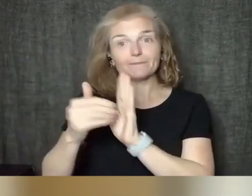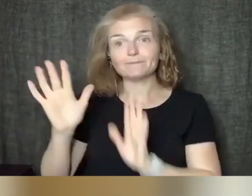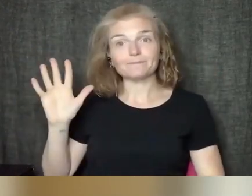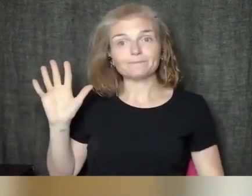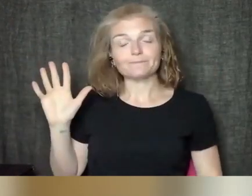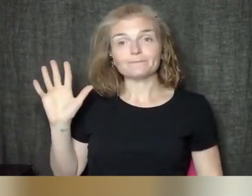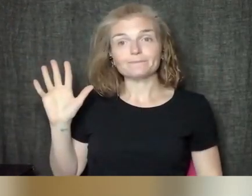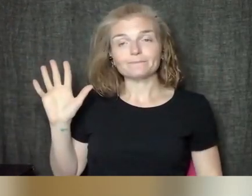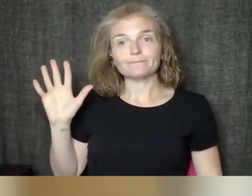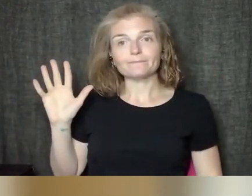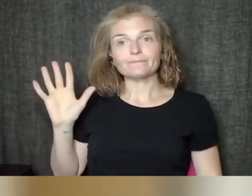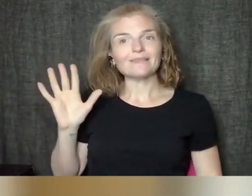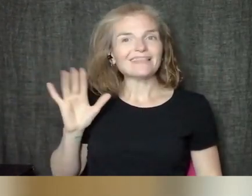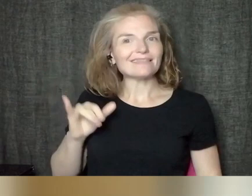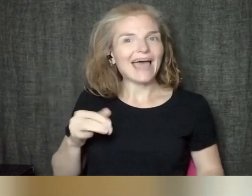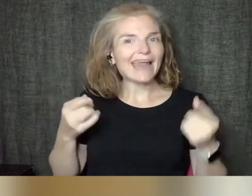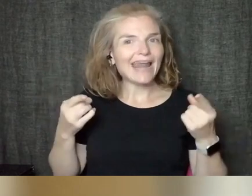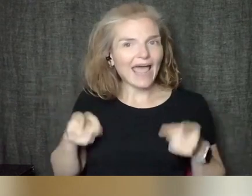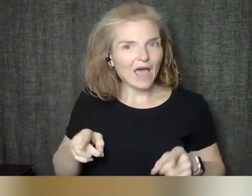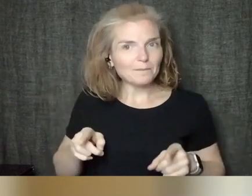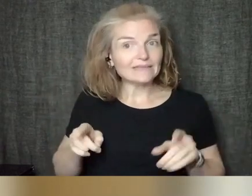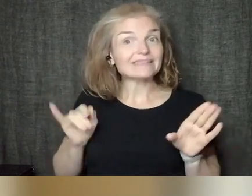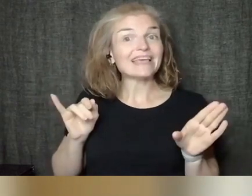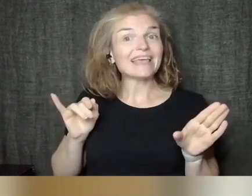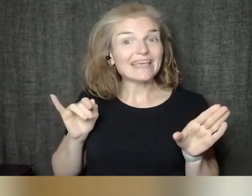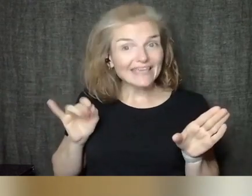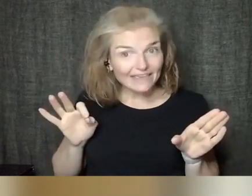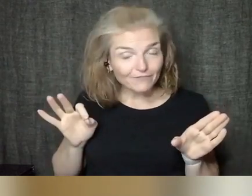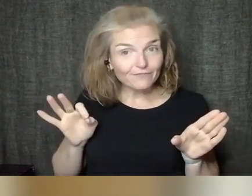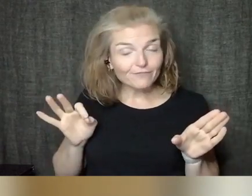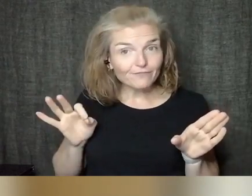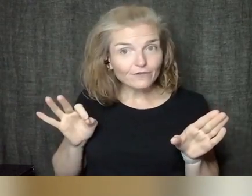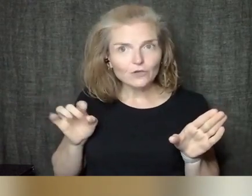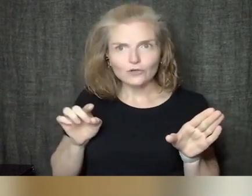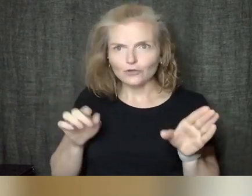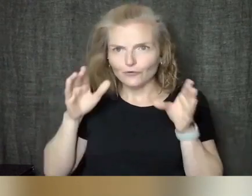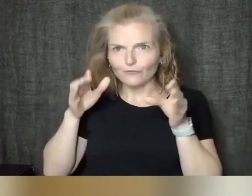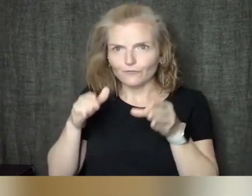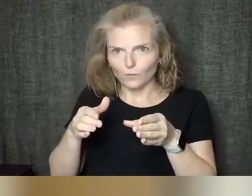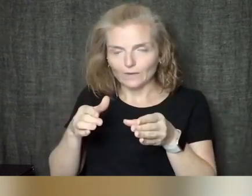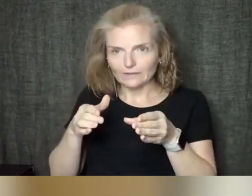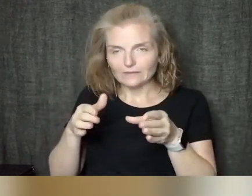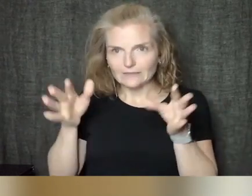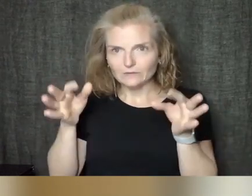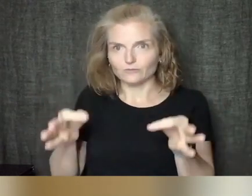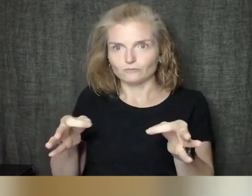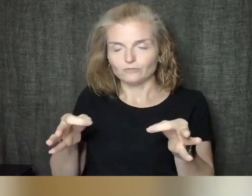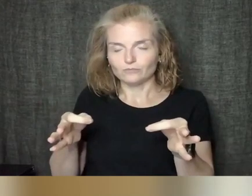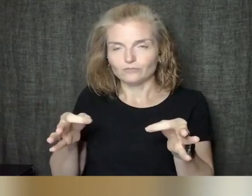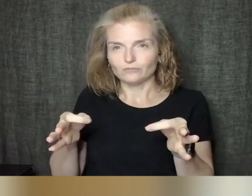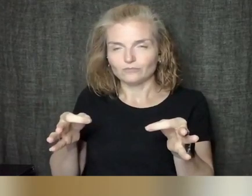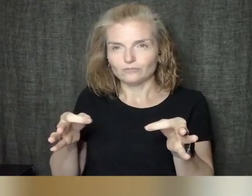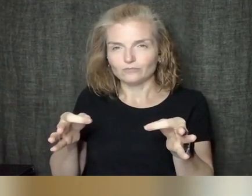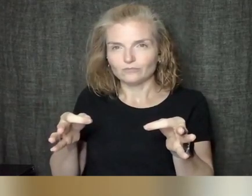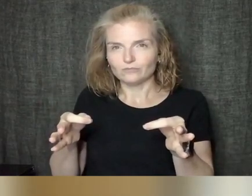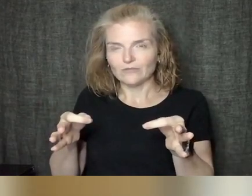This can only happen if the strength of determination is based on the purity of the wisdom that sees